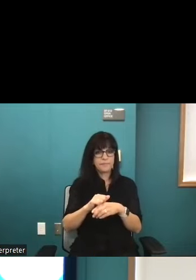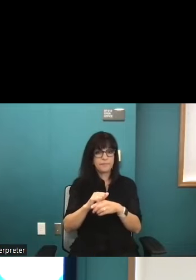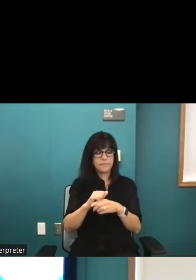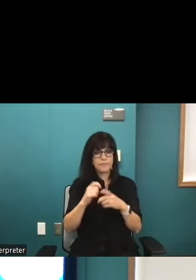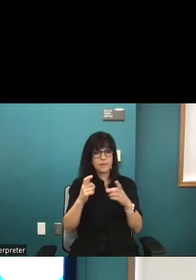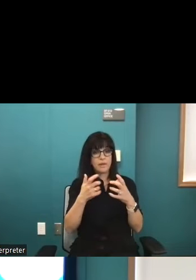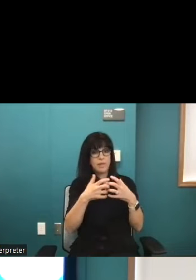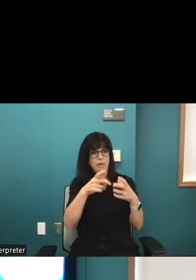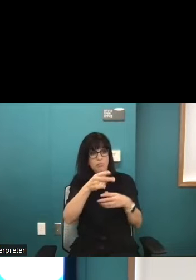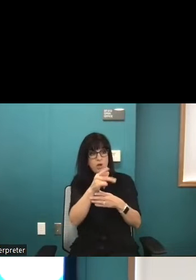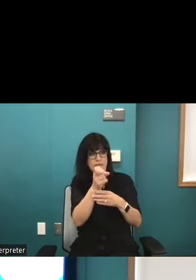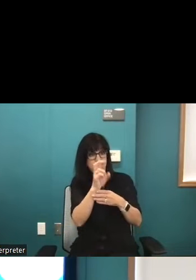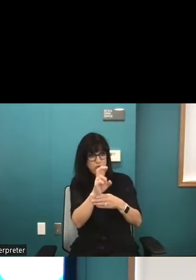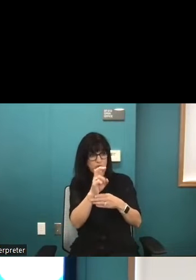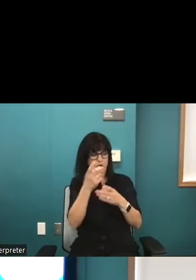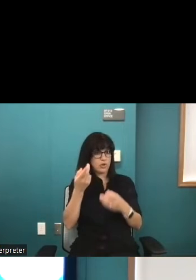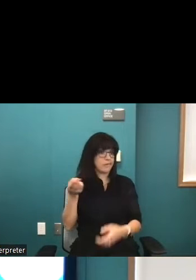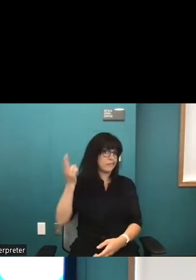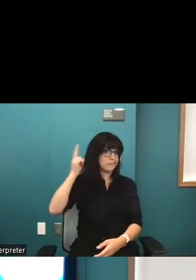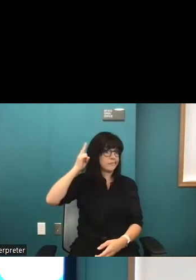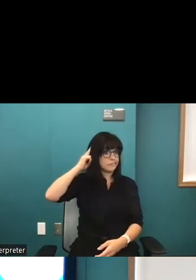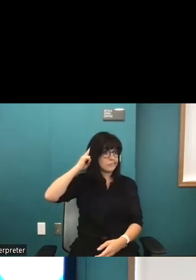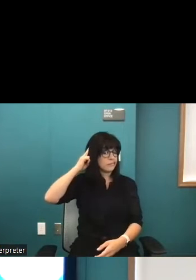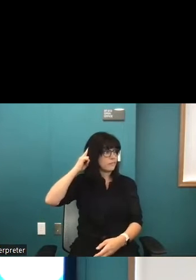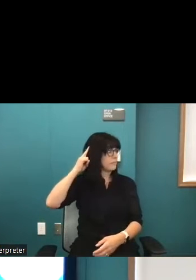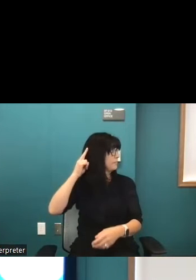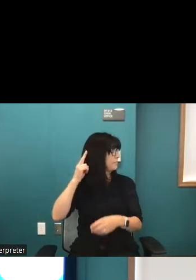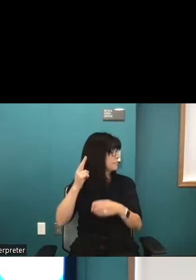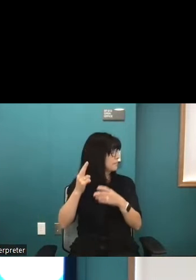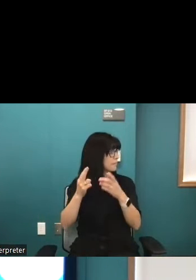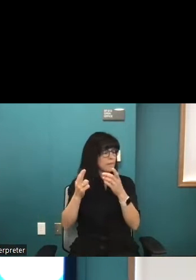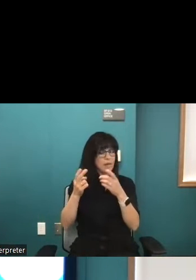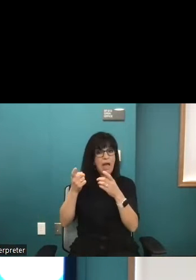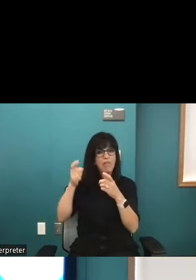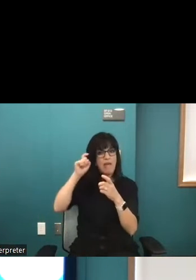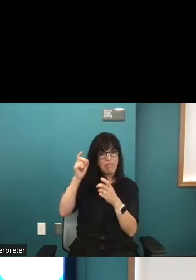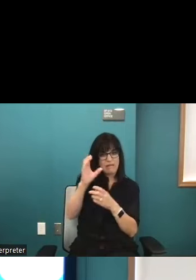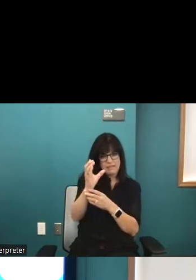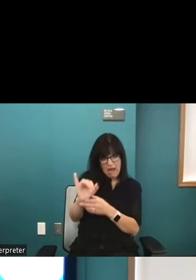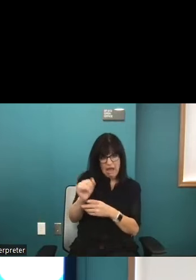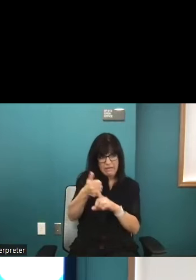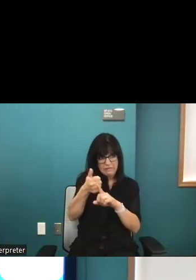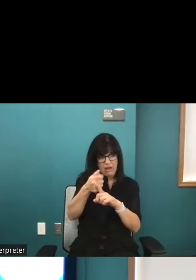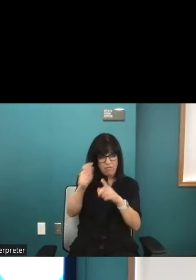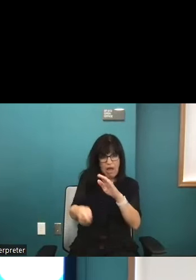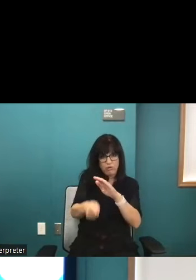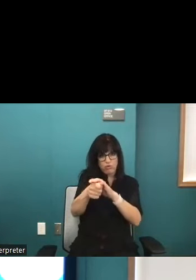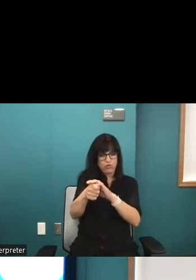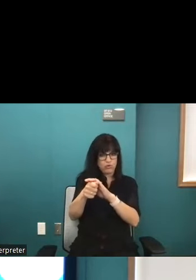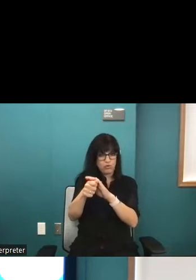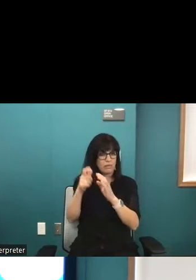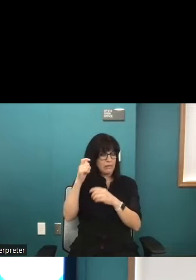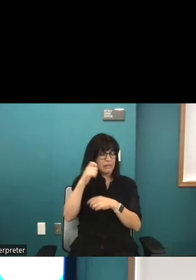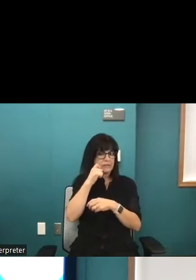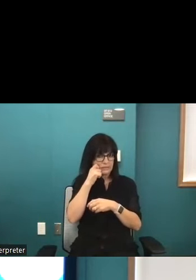sound processor that you wear on the outside, and then you have the cochlear implant, which is under the skin, and